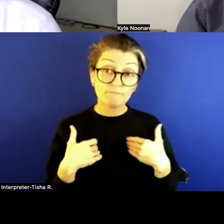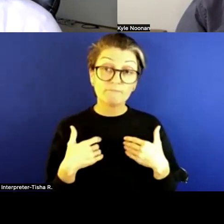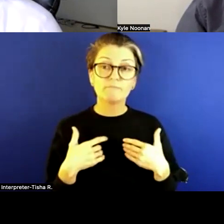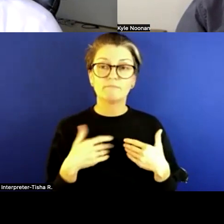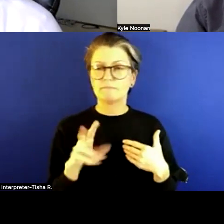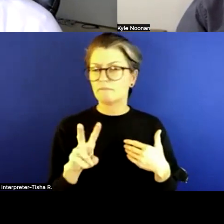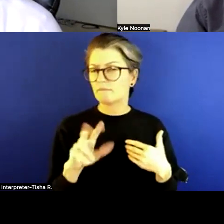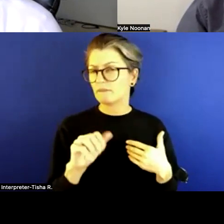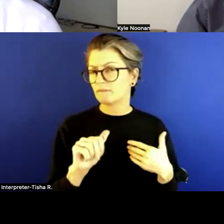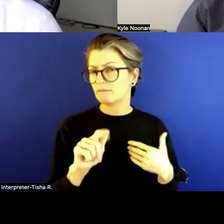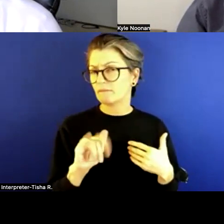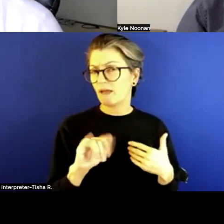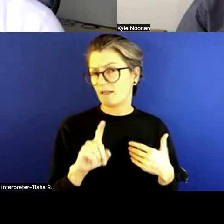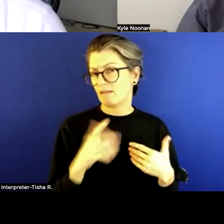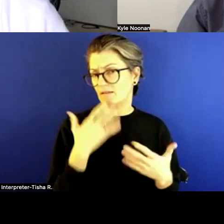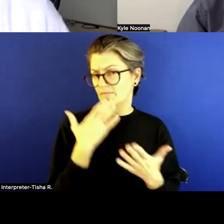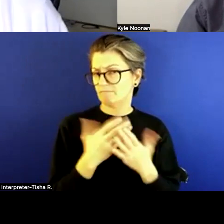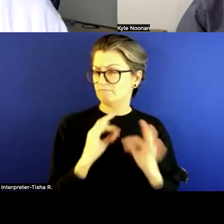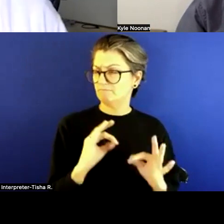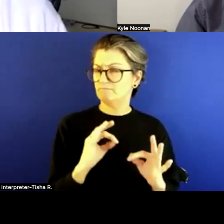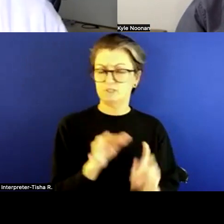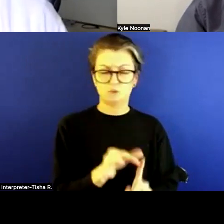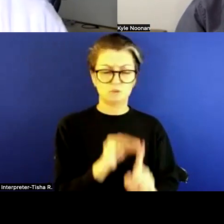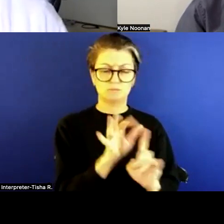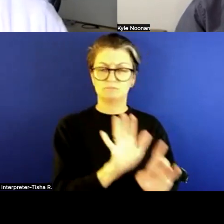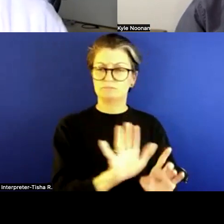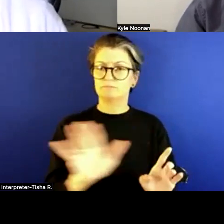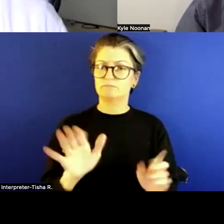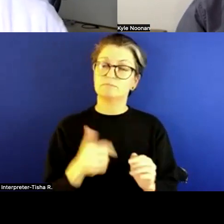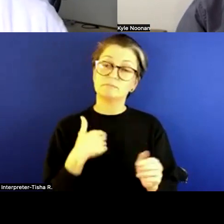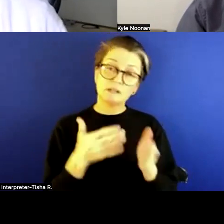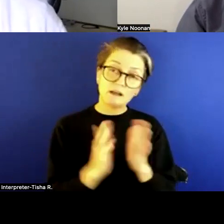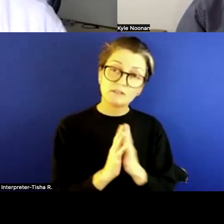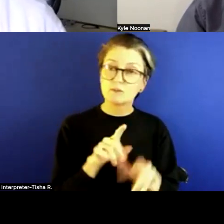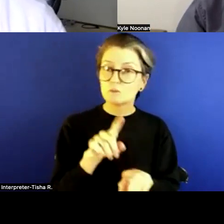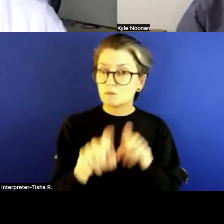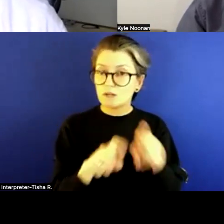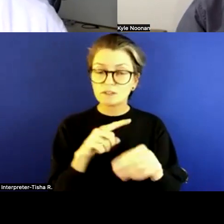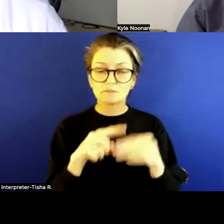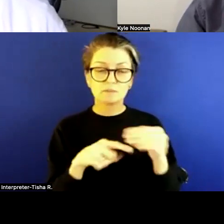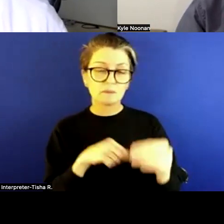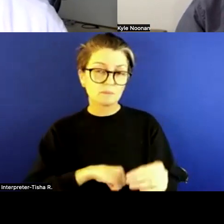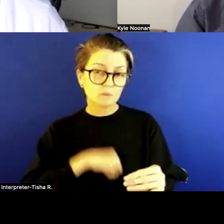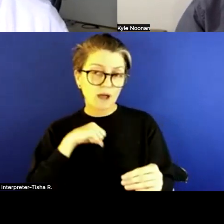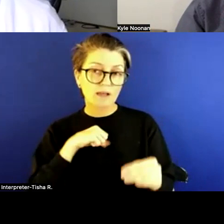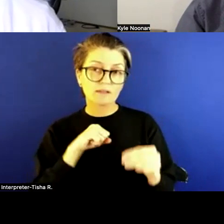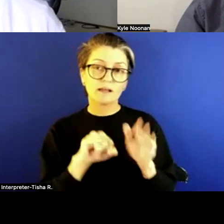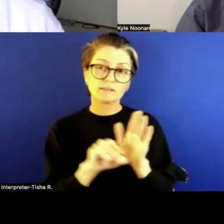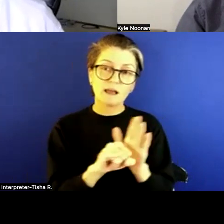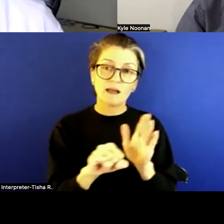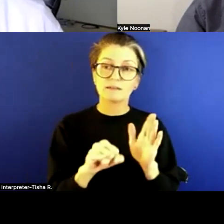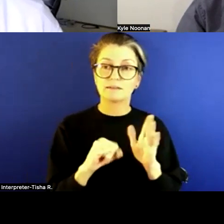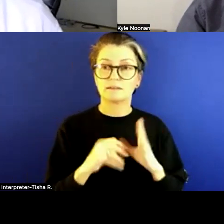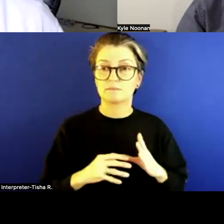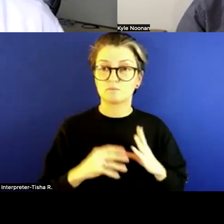them. This is me asking these questions about pride and identity embracing and